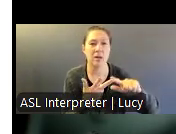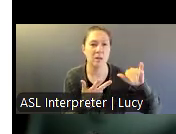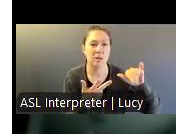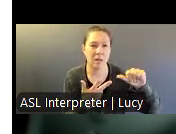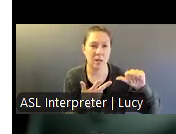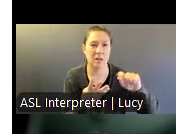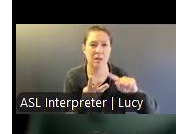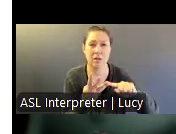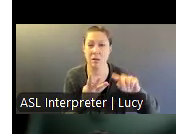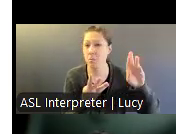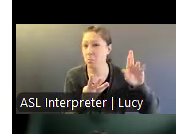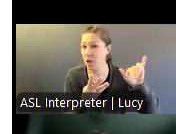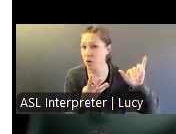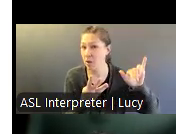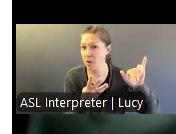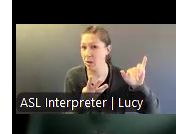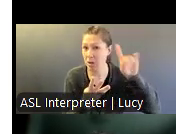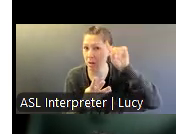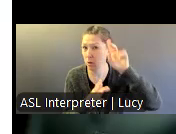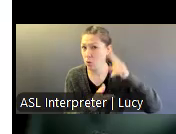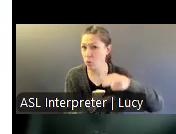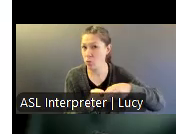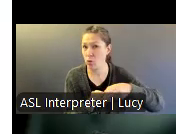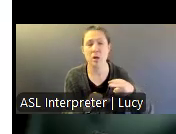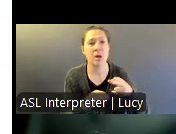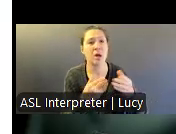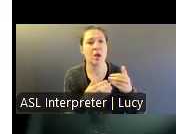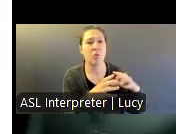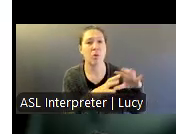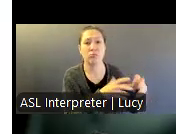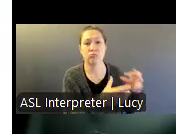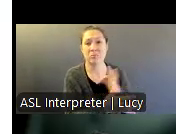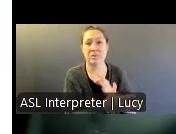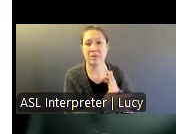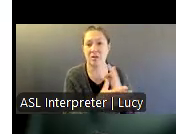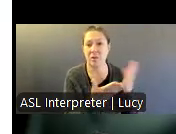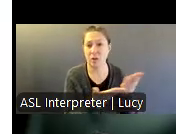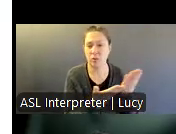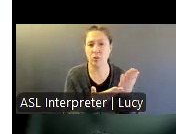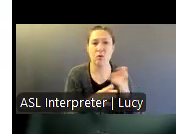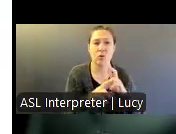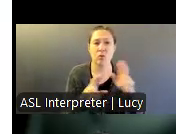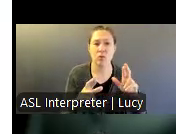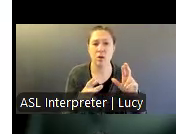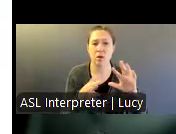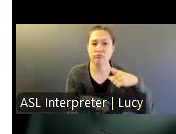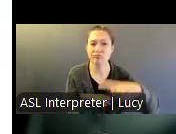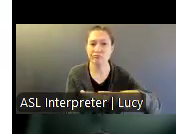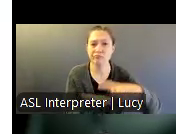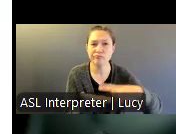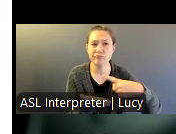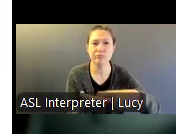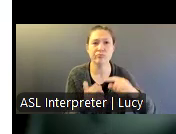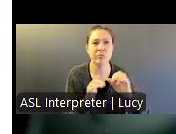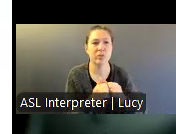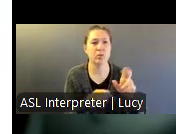but so we're all here to share with you about using data